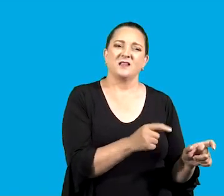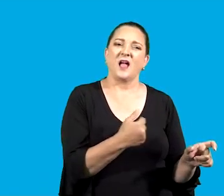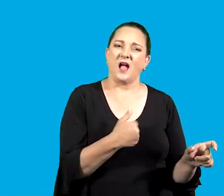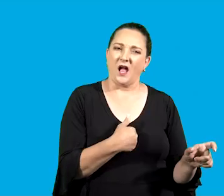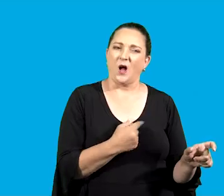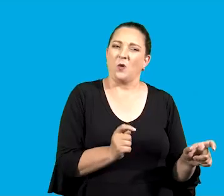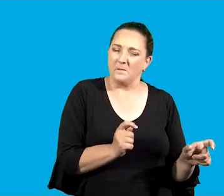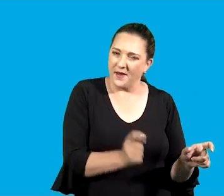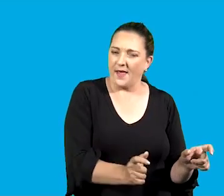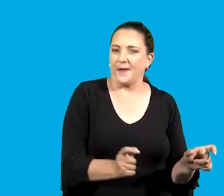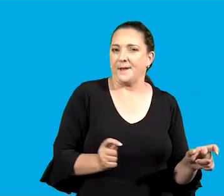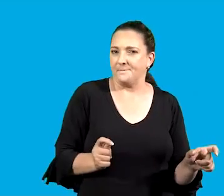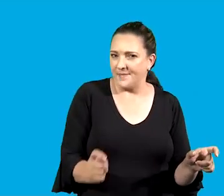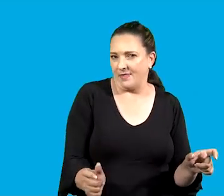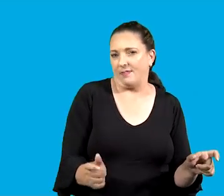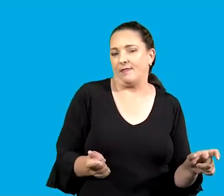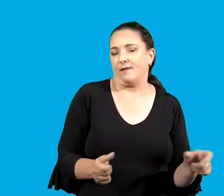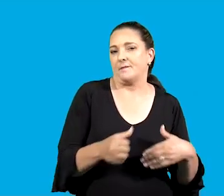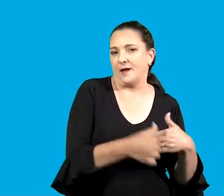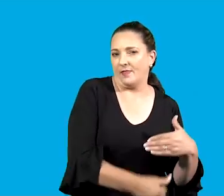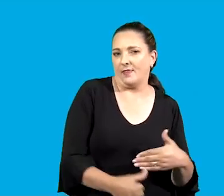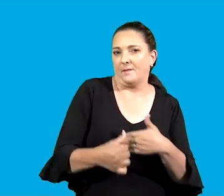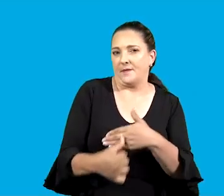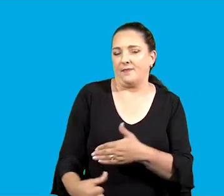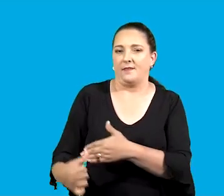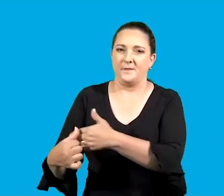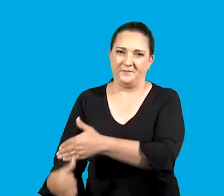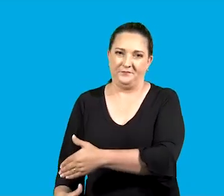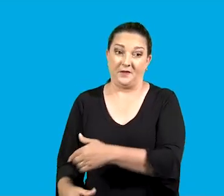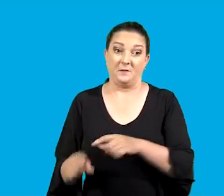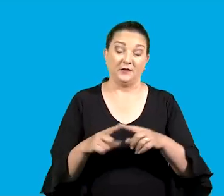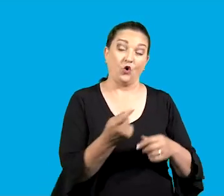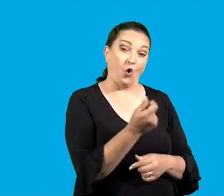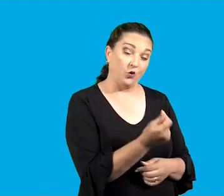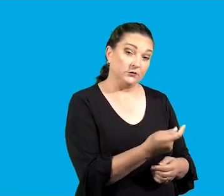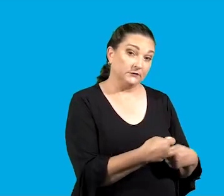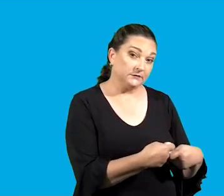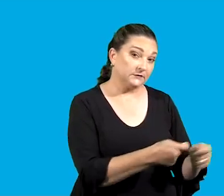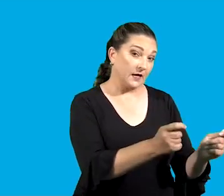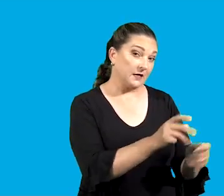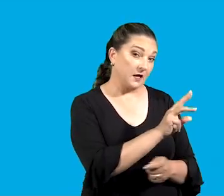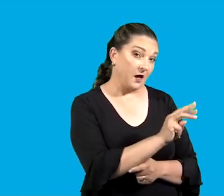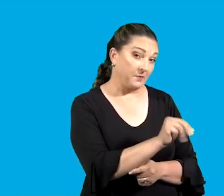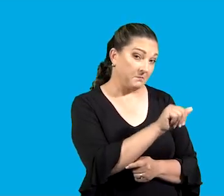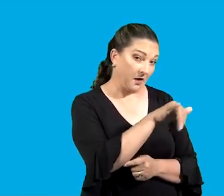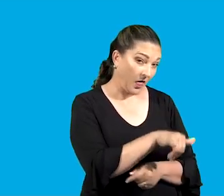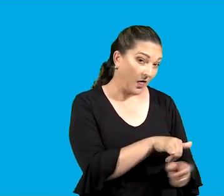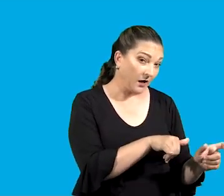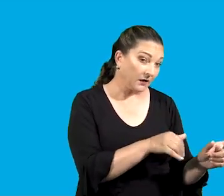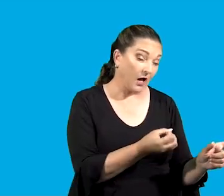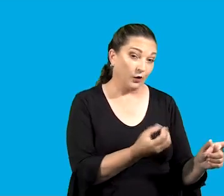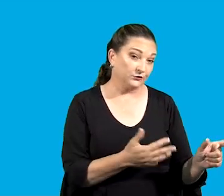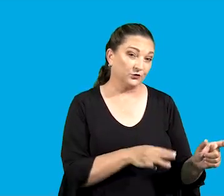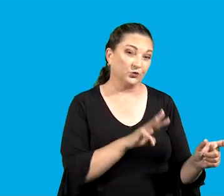month, 2 months, so I pay it in July. So I look at the cost of sales now in May. And the cost of sales in